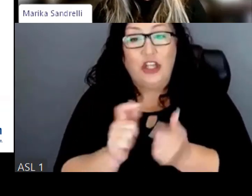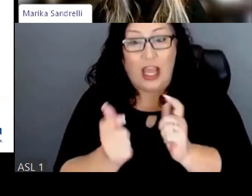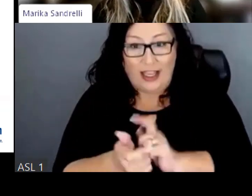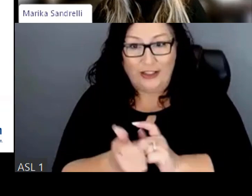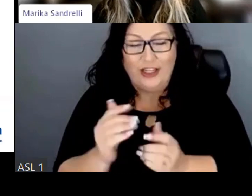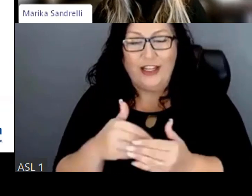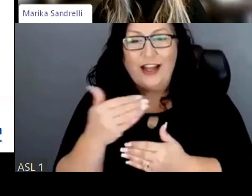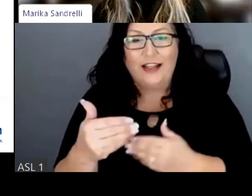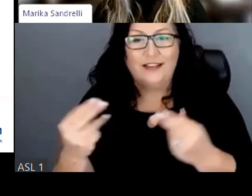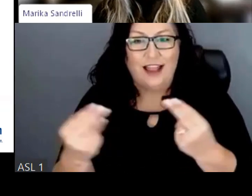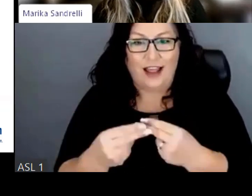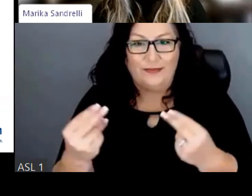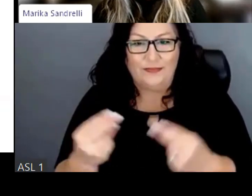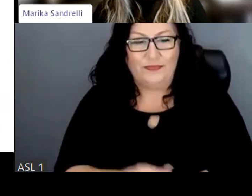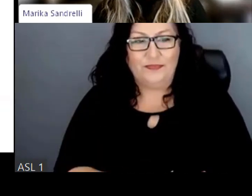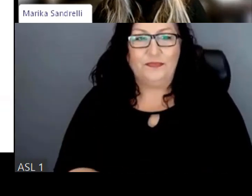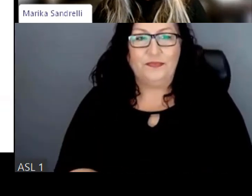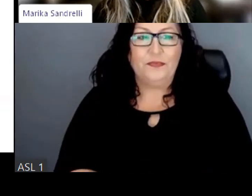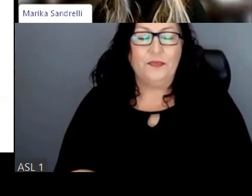slide.